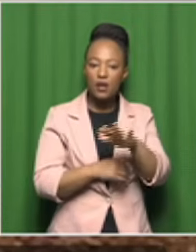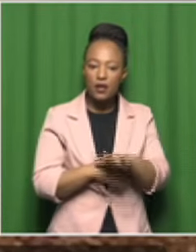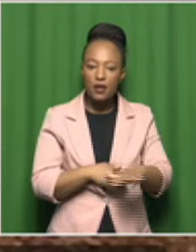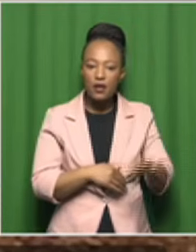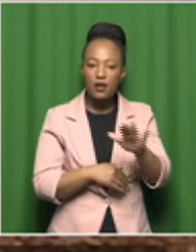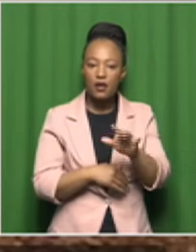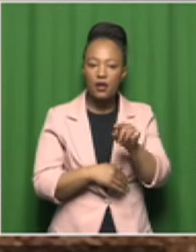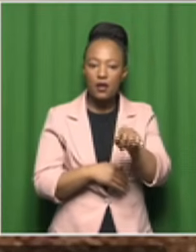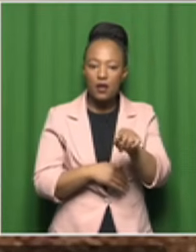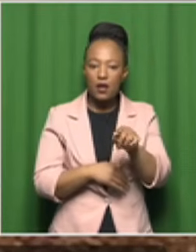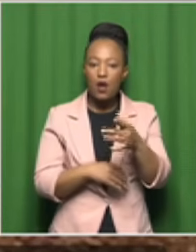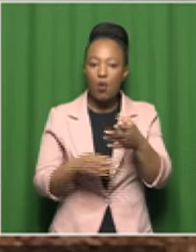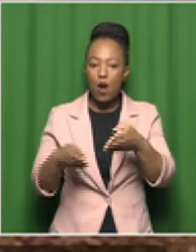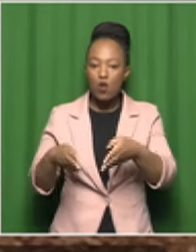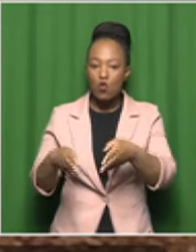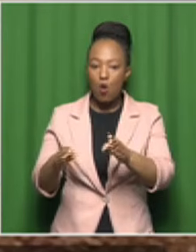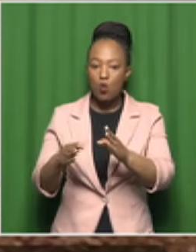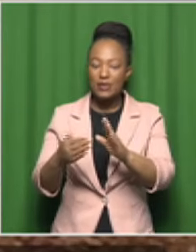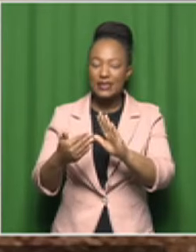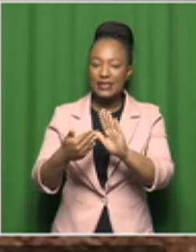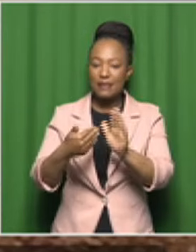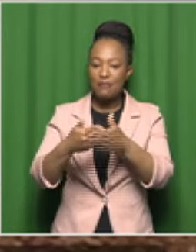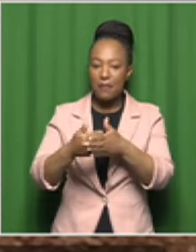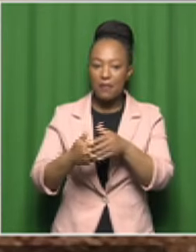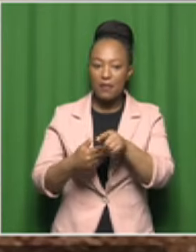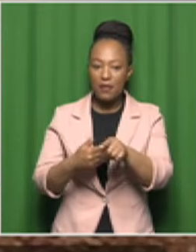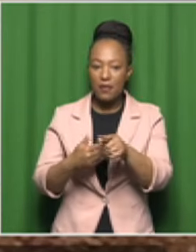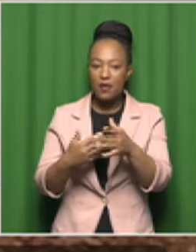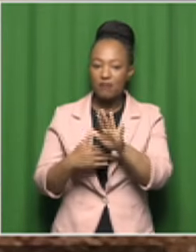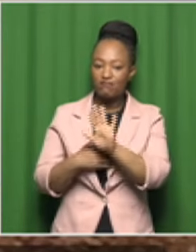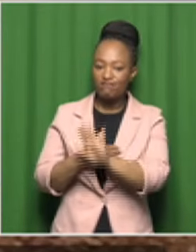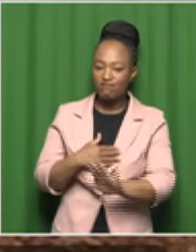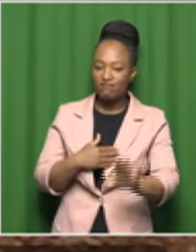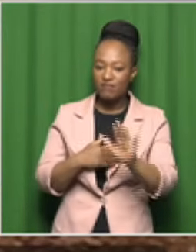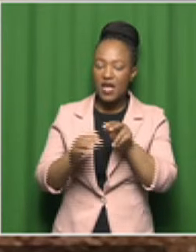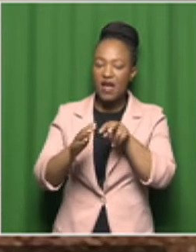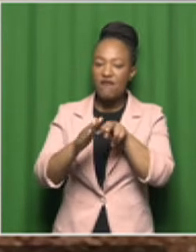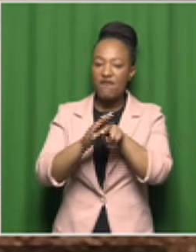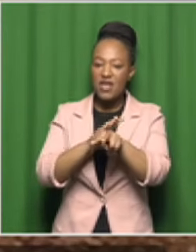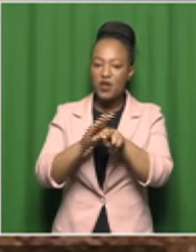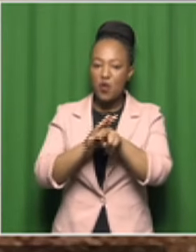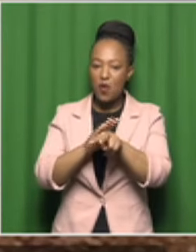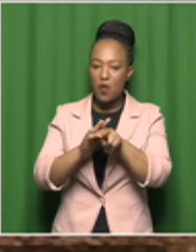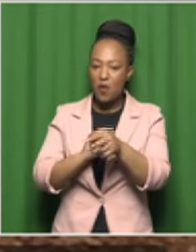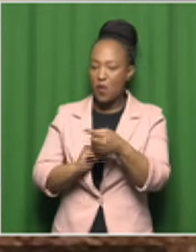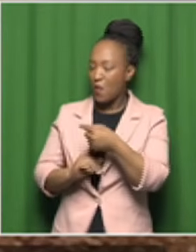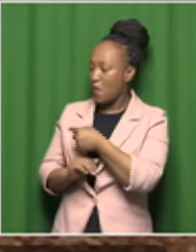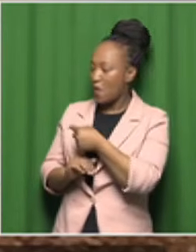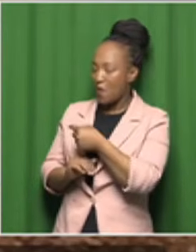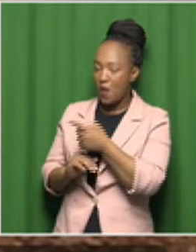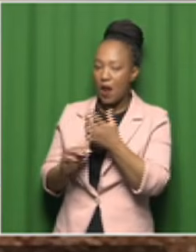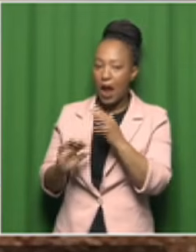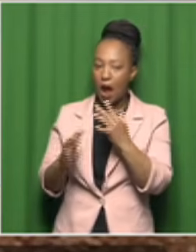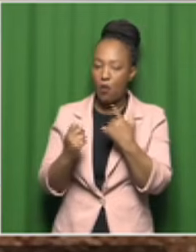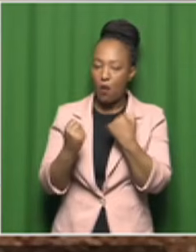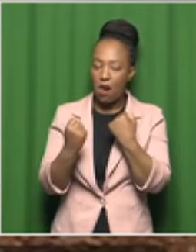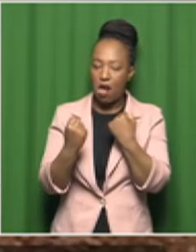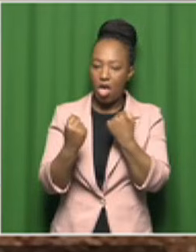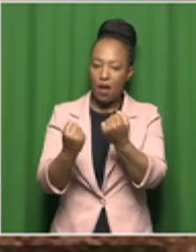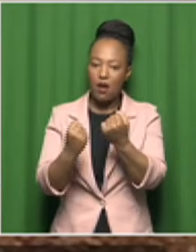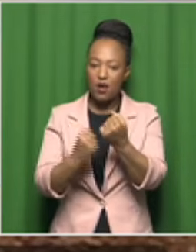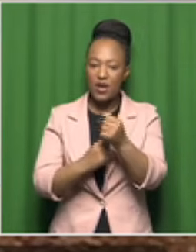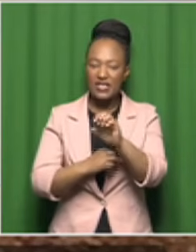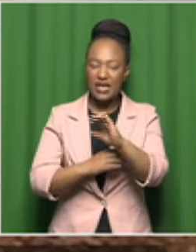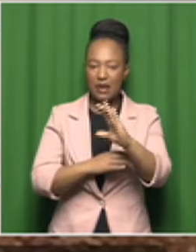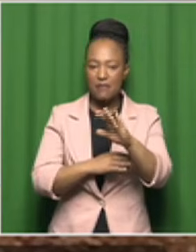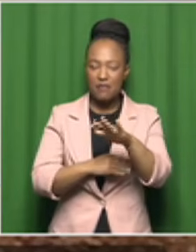that road remains closed. And that video we're rolling just gives you an idea of the driving conditions around the higher ground areas of the Eastern Cape,